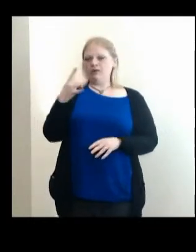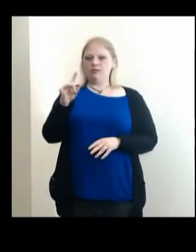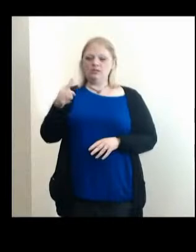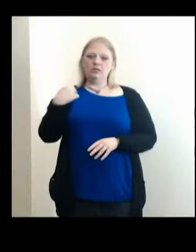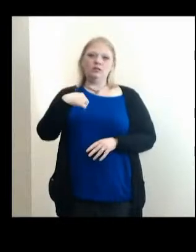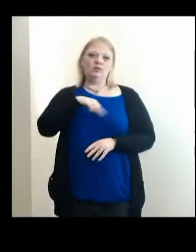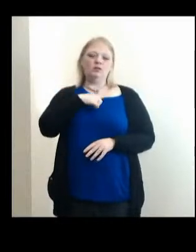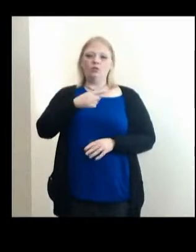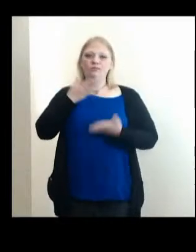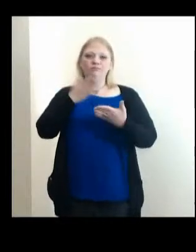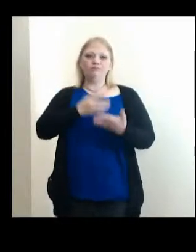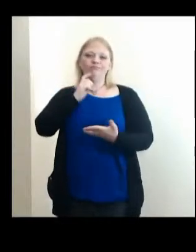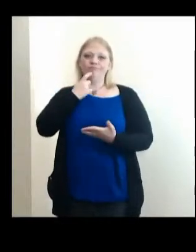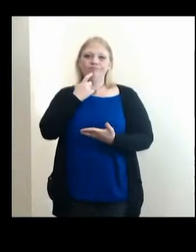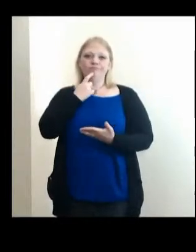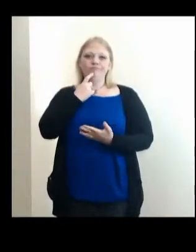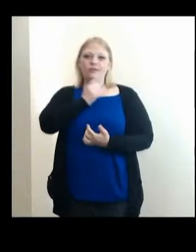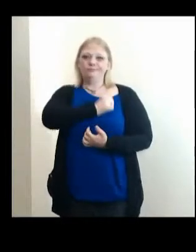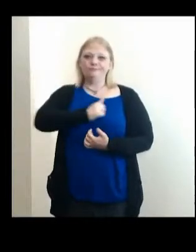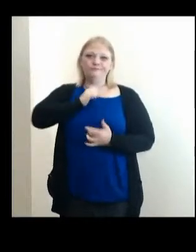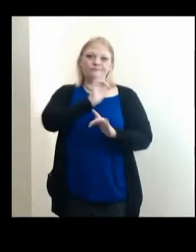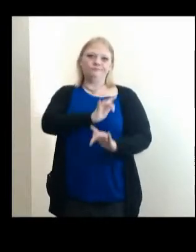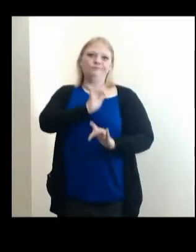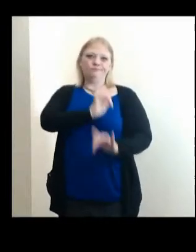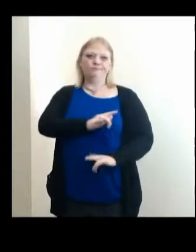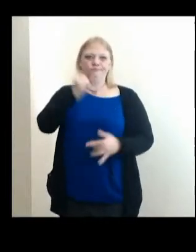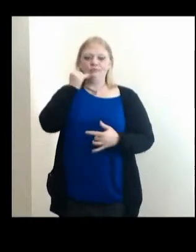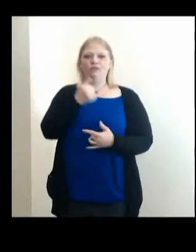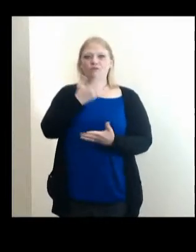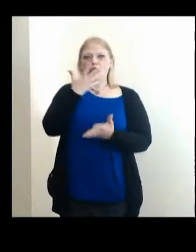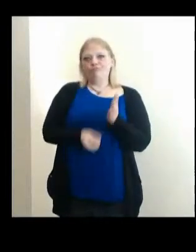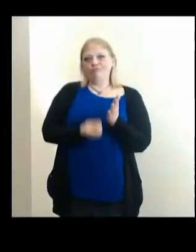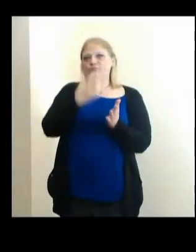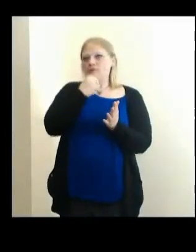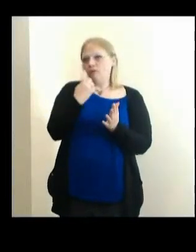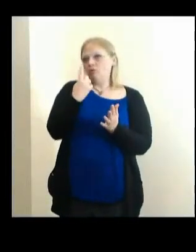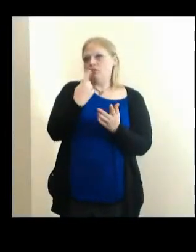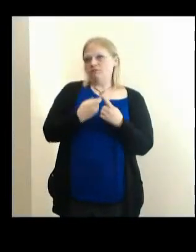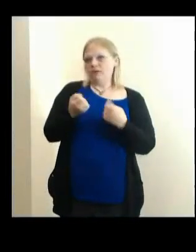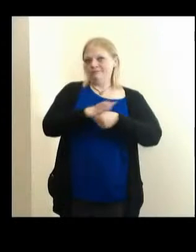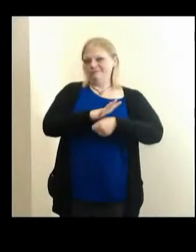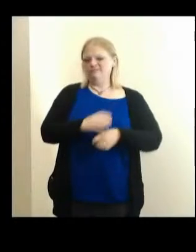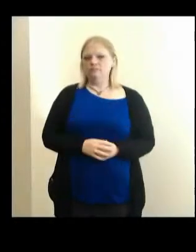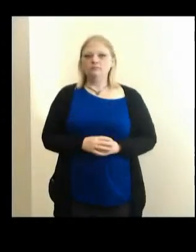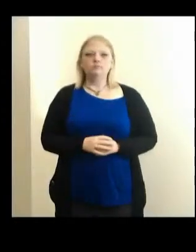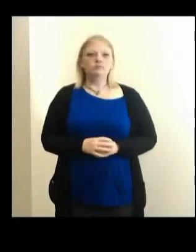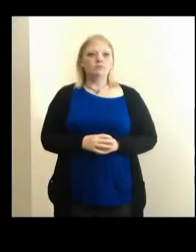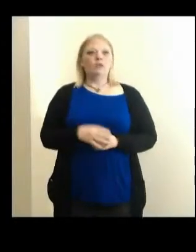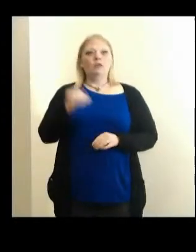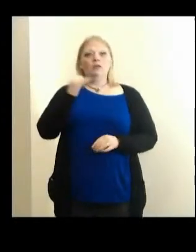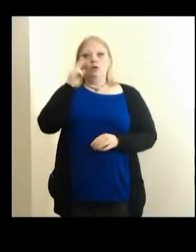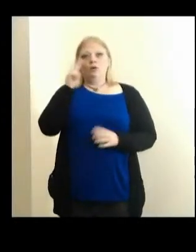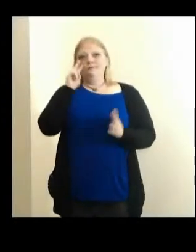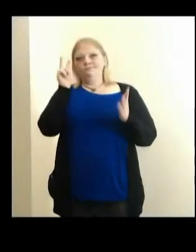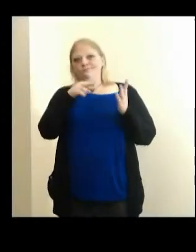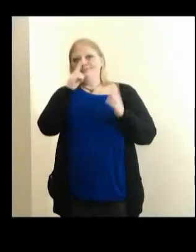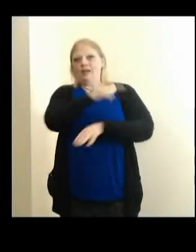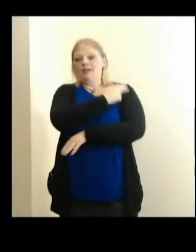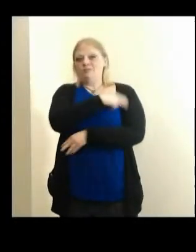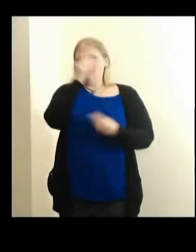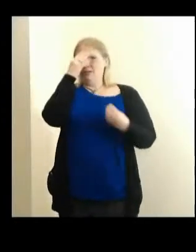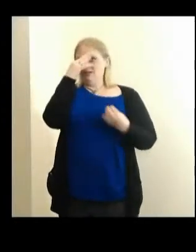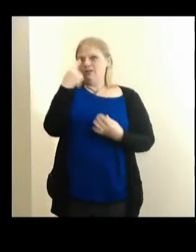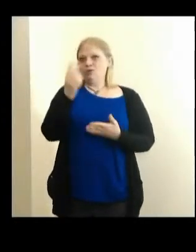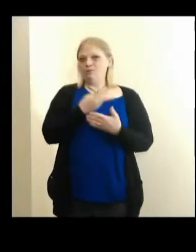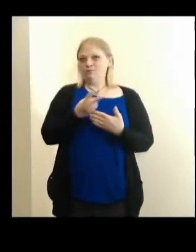offer our deepest condolences to those who've lost a loved one from COVID-19. As you look at the hospitalization data for the last 2 weeks,